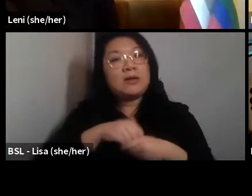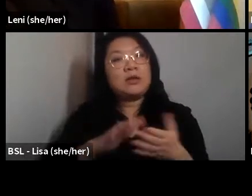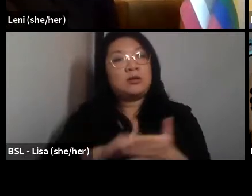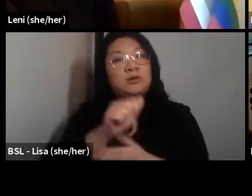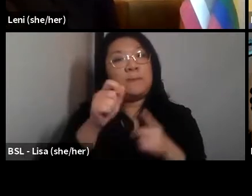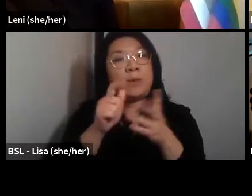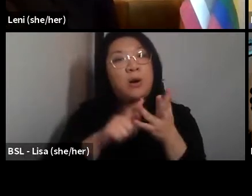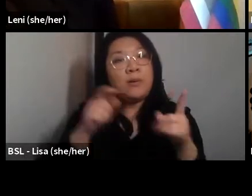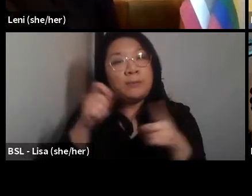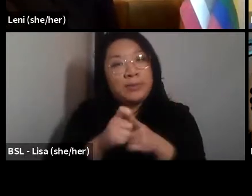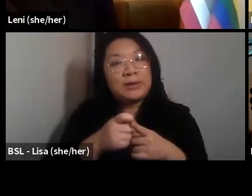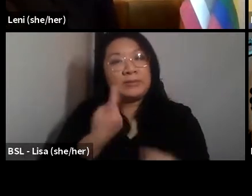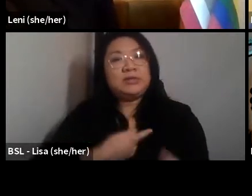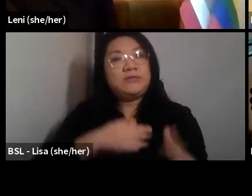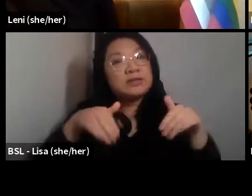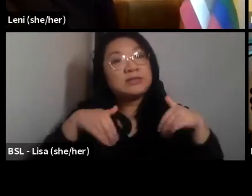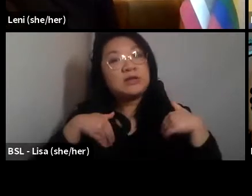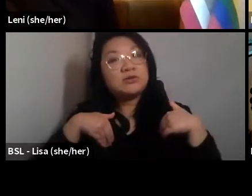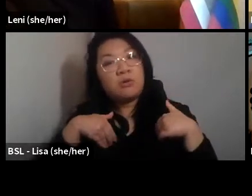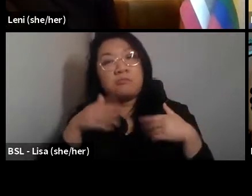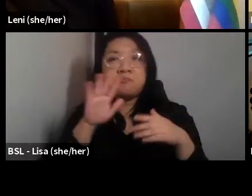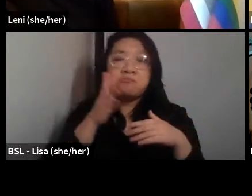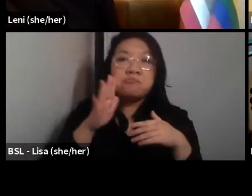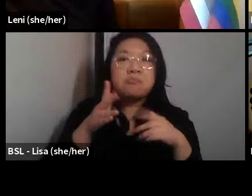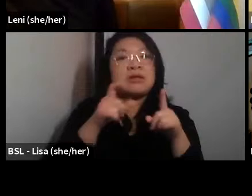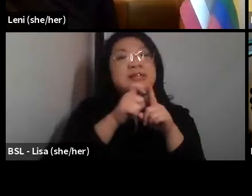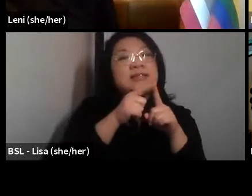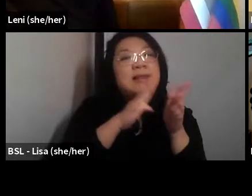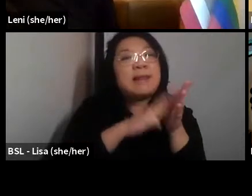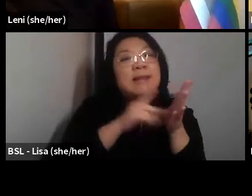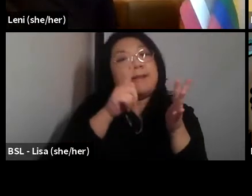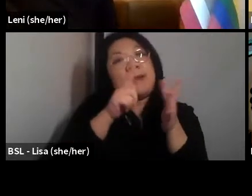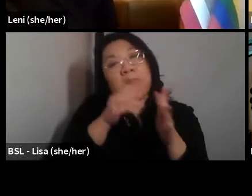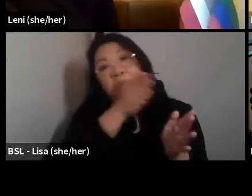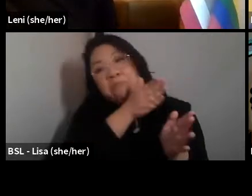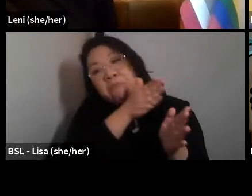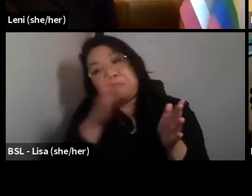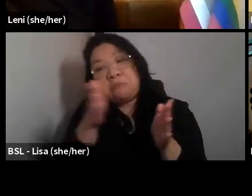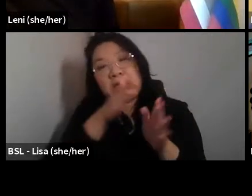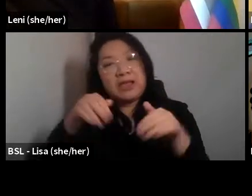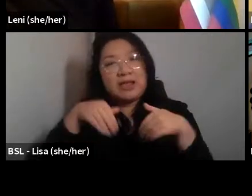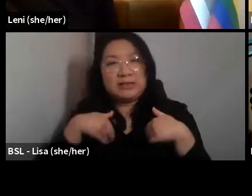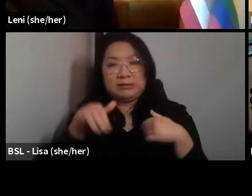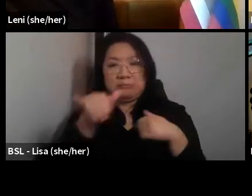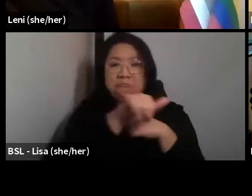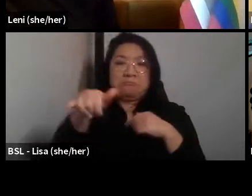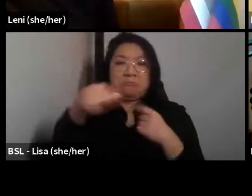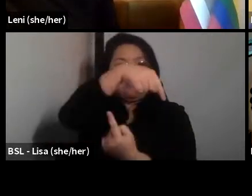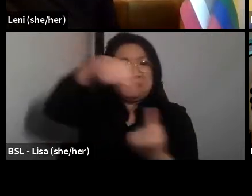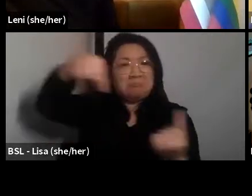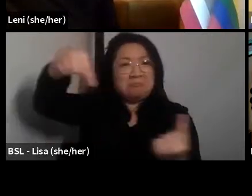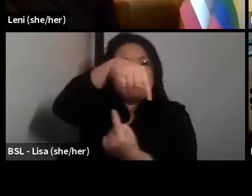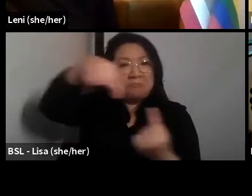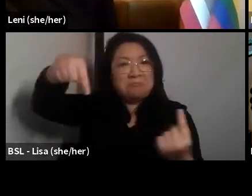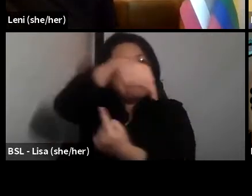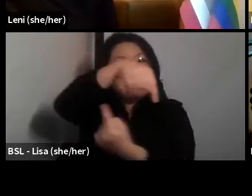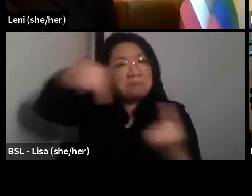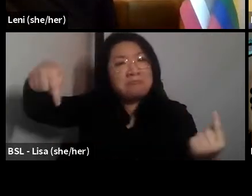asexual. I would describe myself as somewhere between demi and ace, and I'm not sure where, a little bit